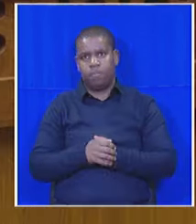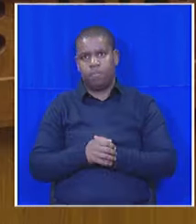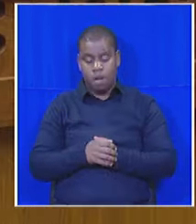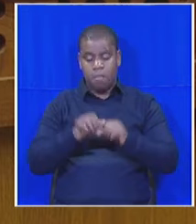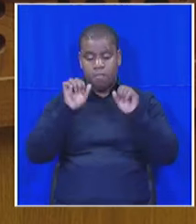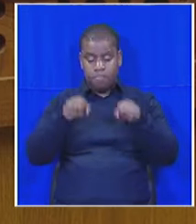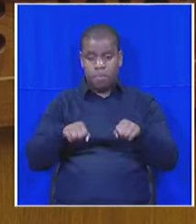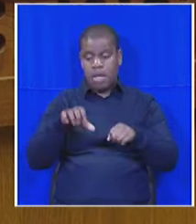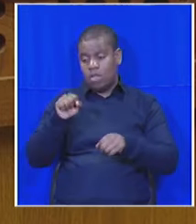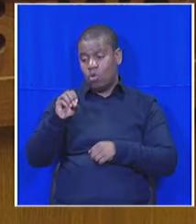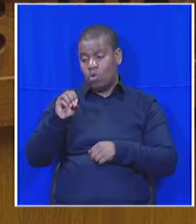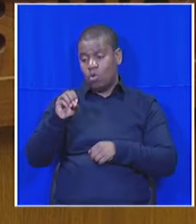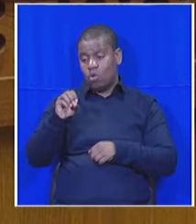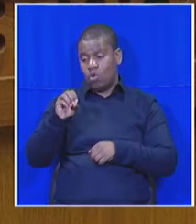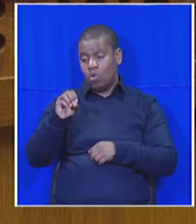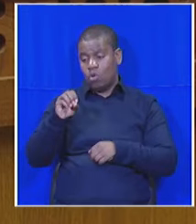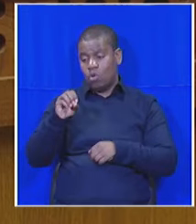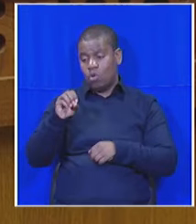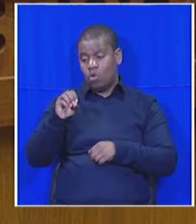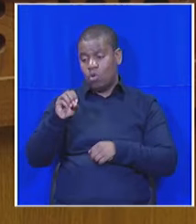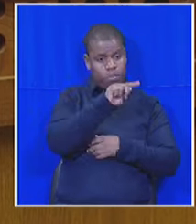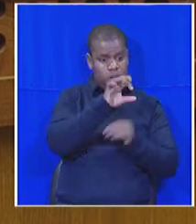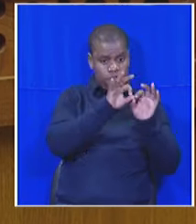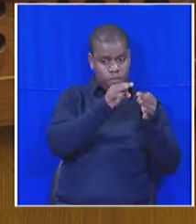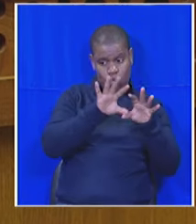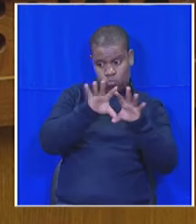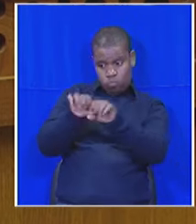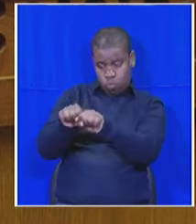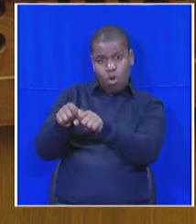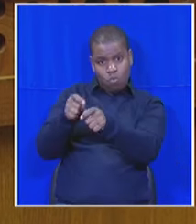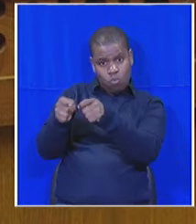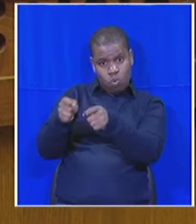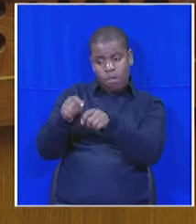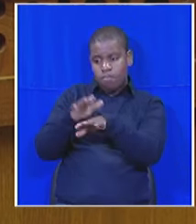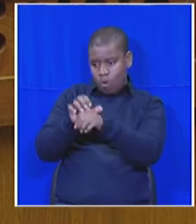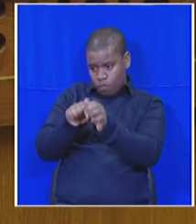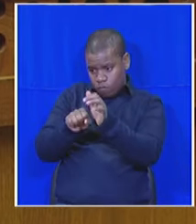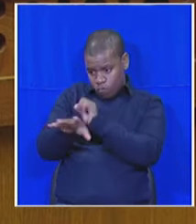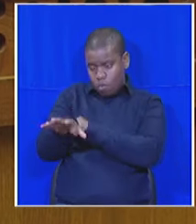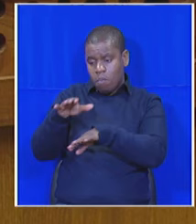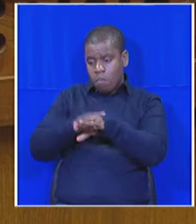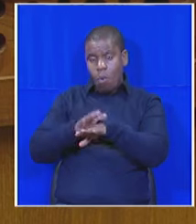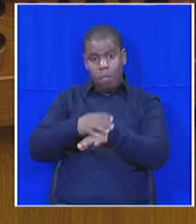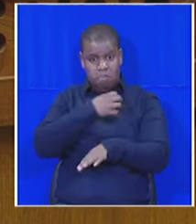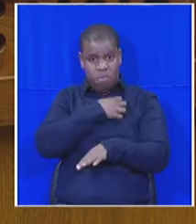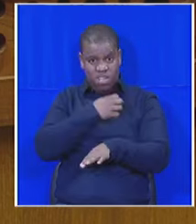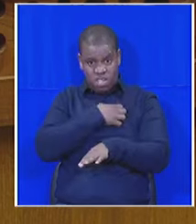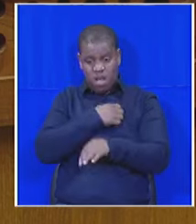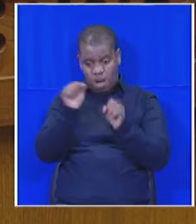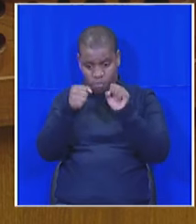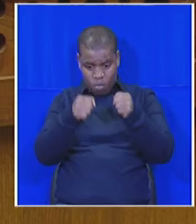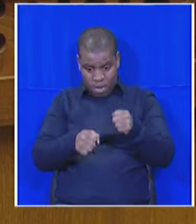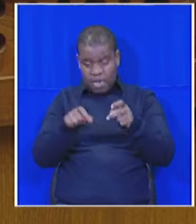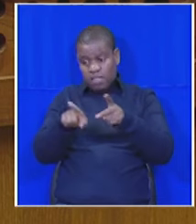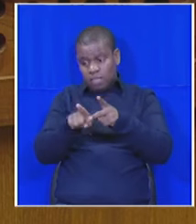of state-owned entities have been captured by the Gupta family, allegedly influencing not only ministerial appointments, but also the appointments